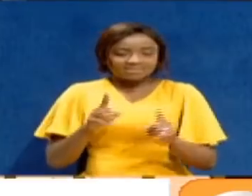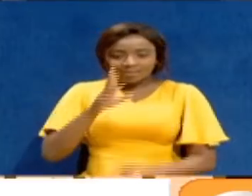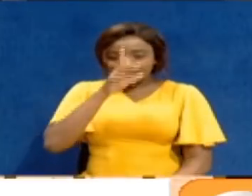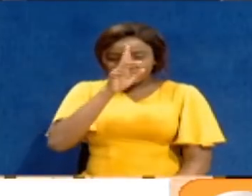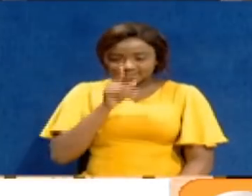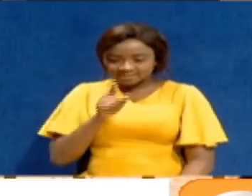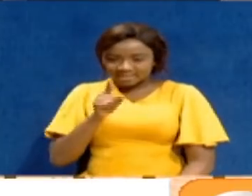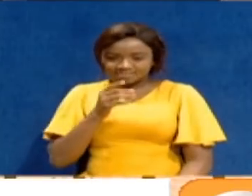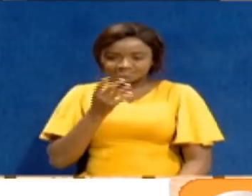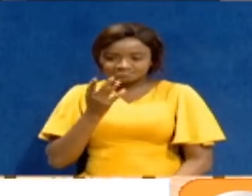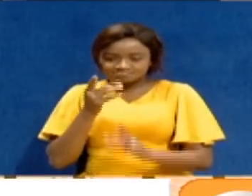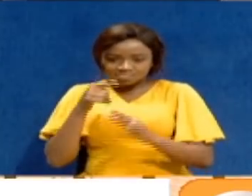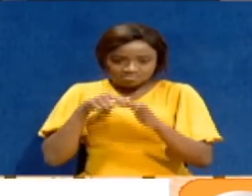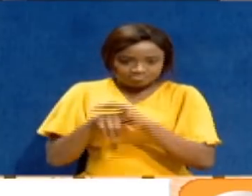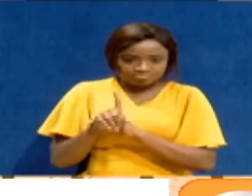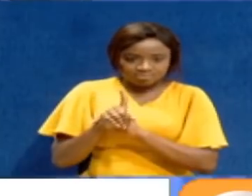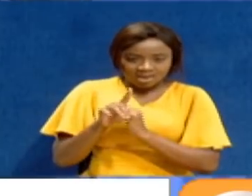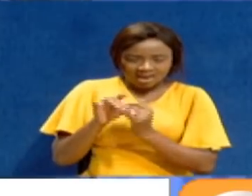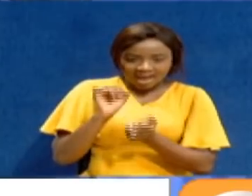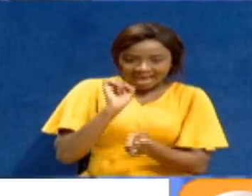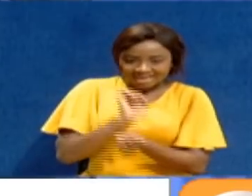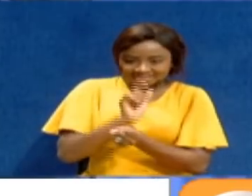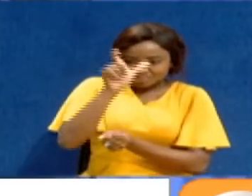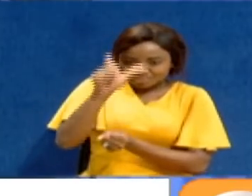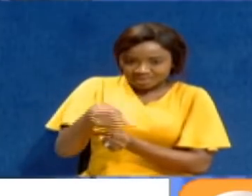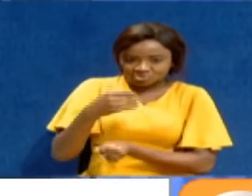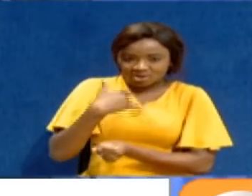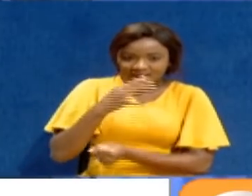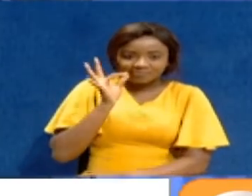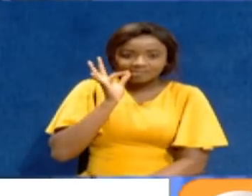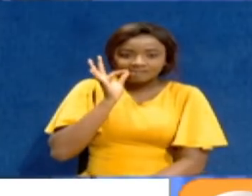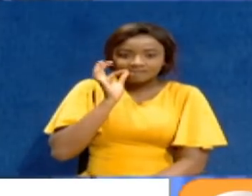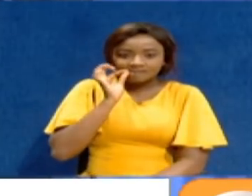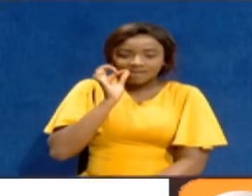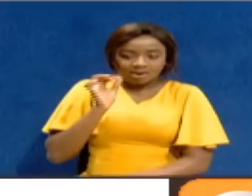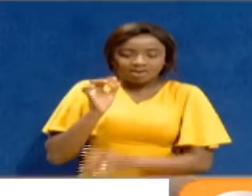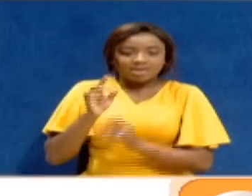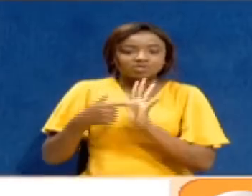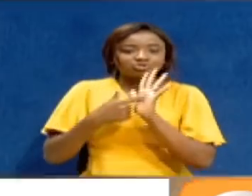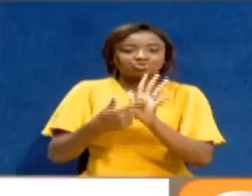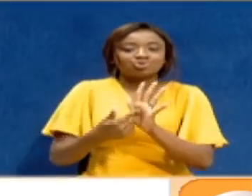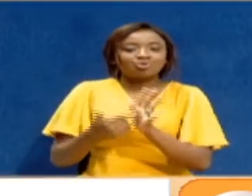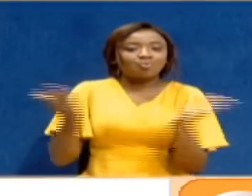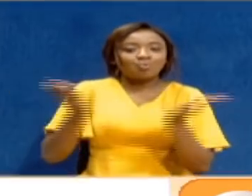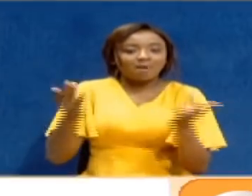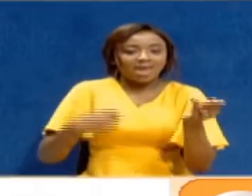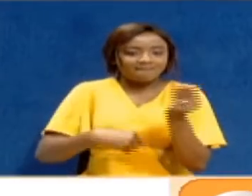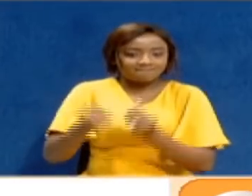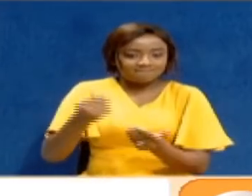undercover officers had arrested a man with bang and that he had led them to the business premises.